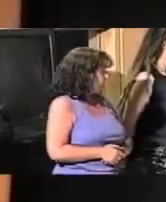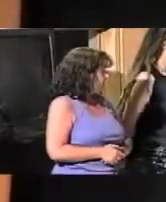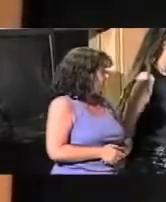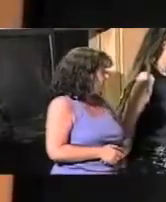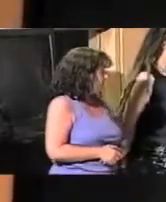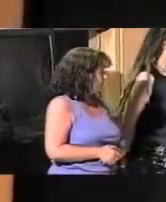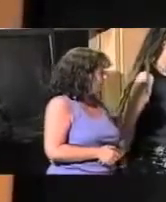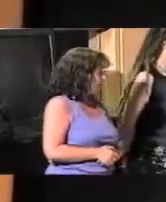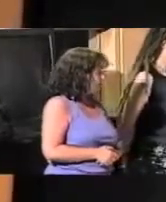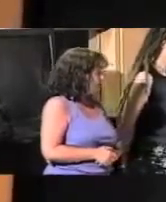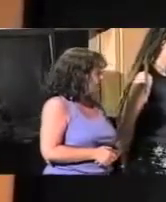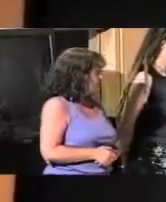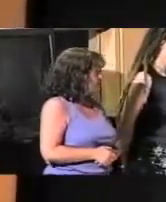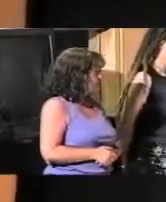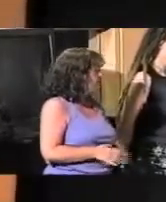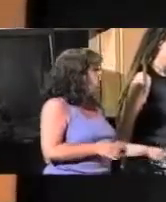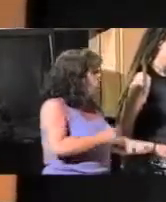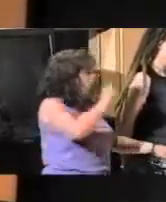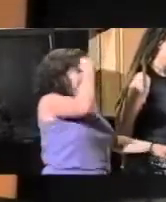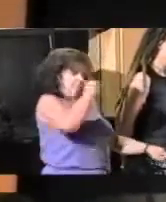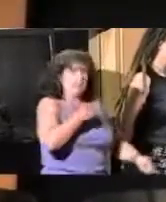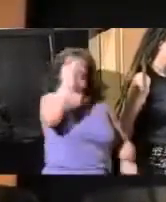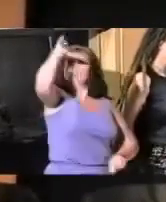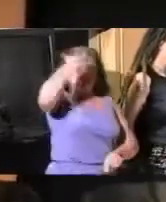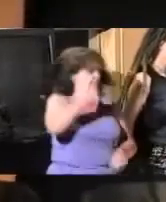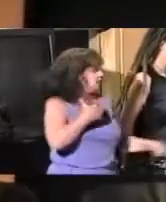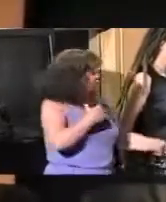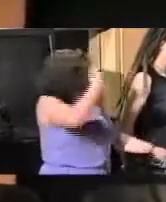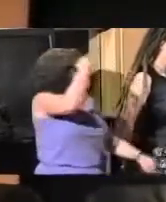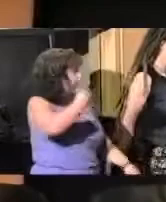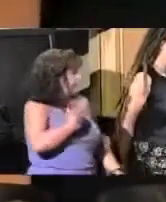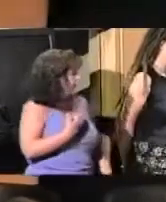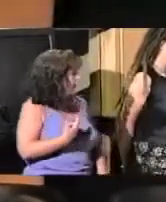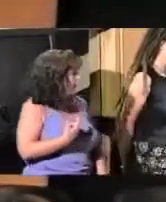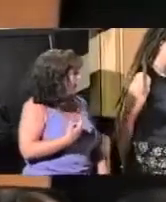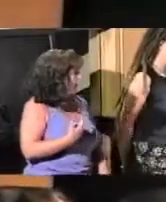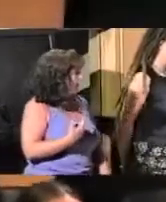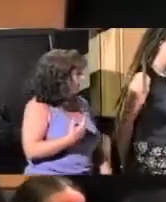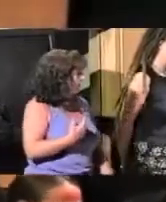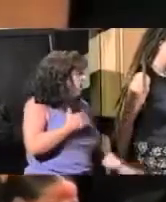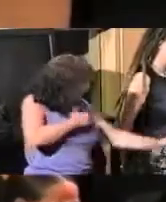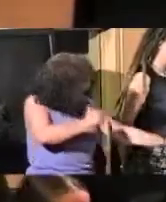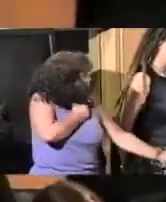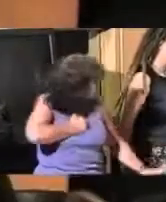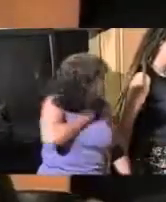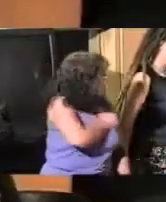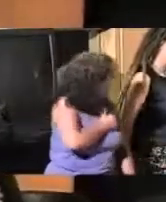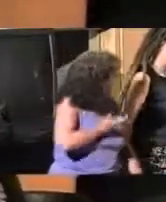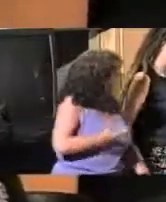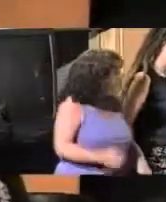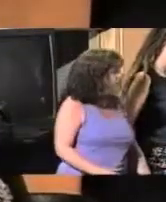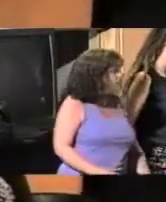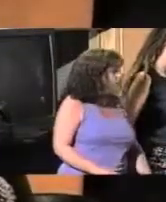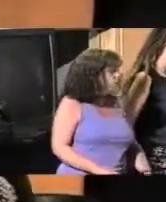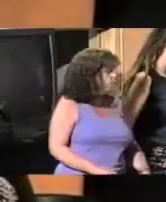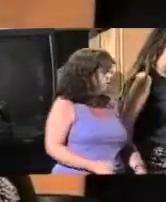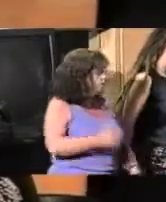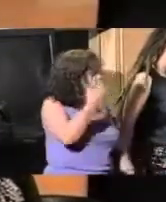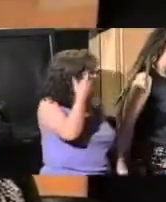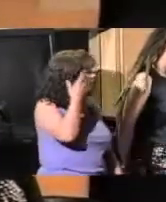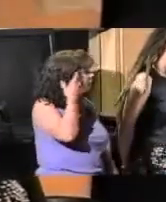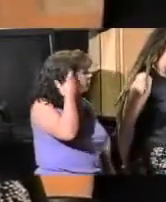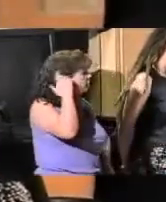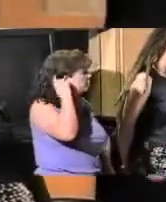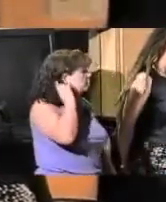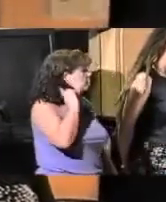probably think I'm crazy. No. I'm not crazy, no, I know Jesse. That. I know that. I'm sorry, okay? Hey, don't you be sorry. I mean, what your uncle